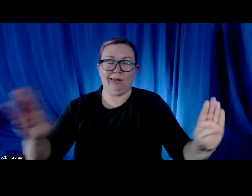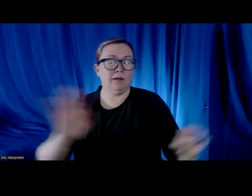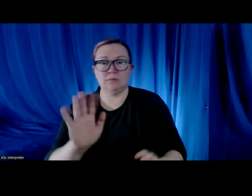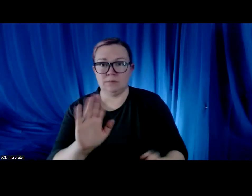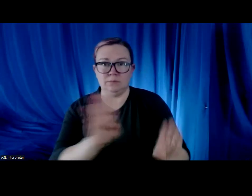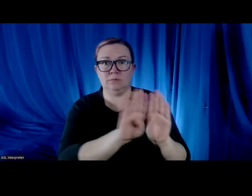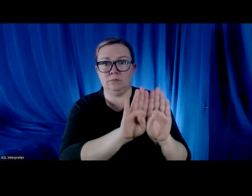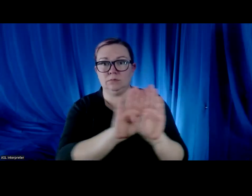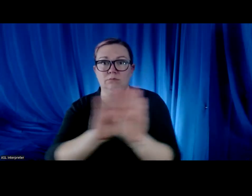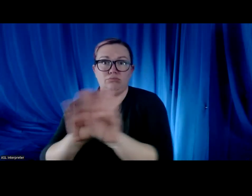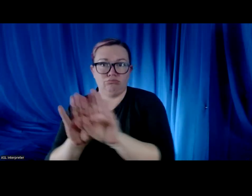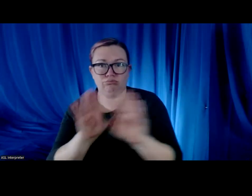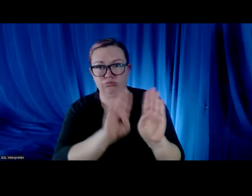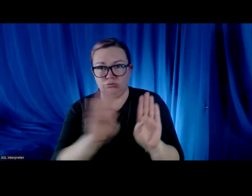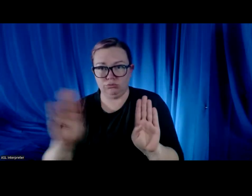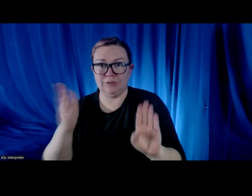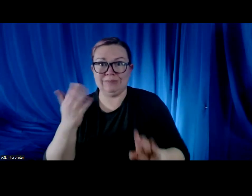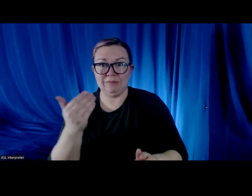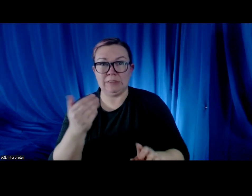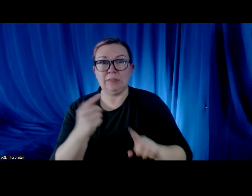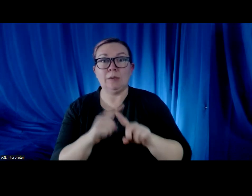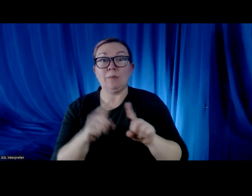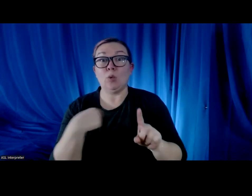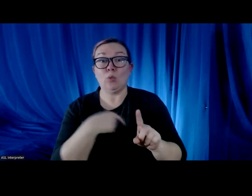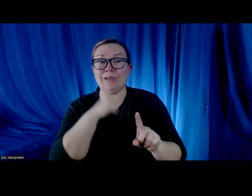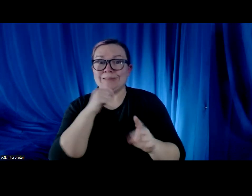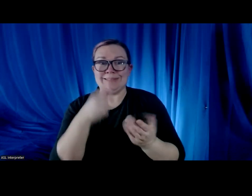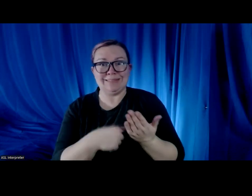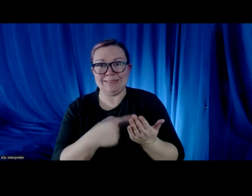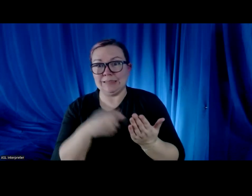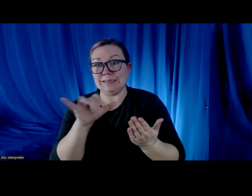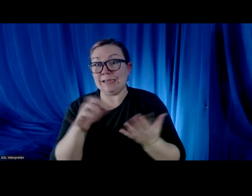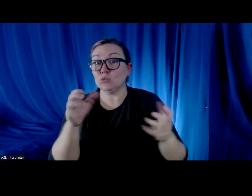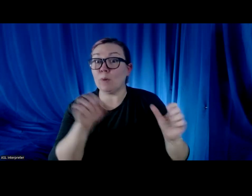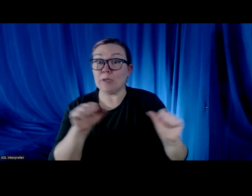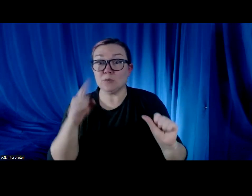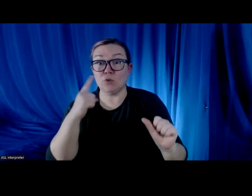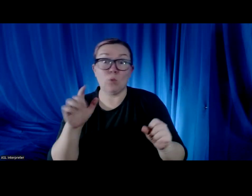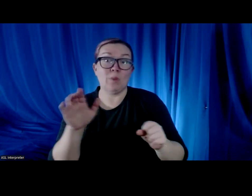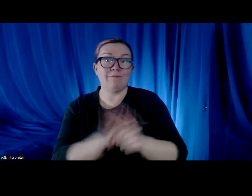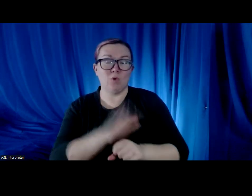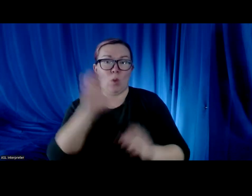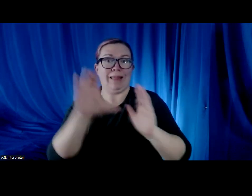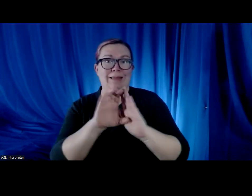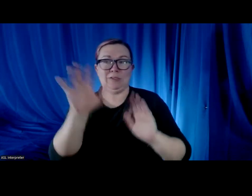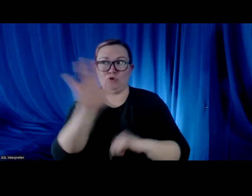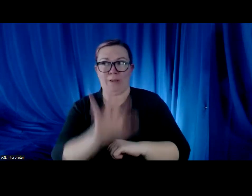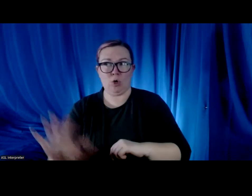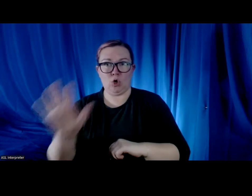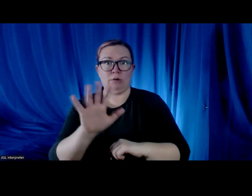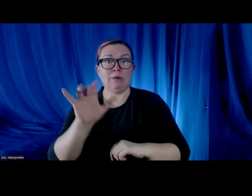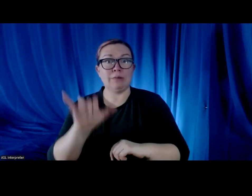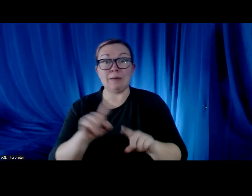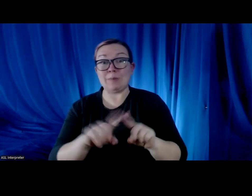However, one thing that we didn't really discuss, that's what's possible for the entire image area. Um, but we're also